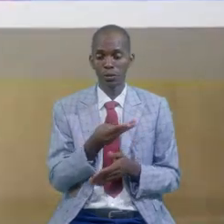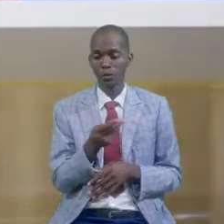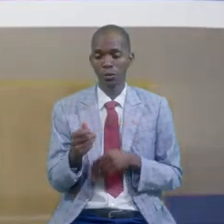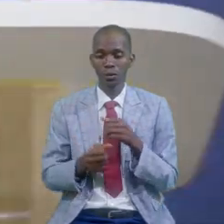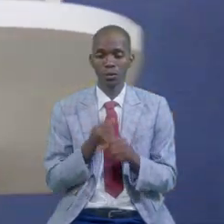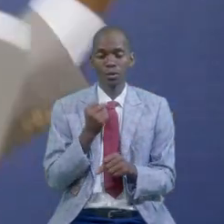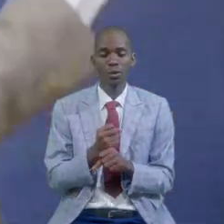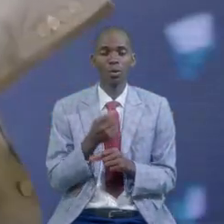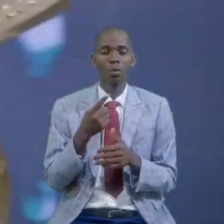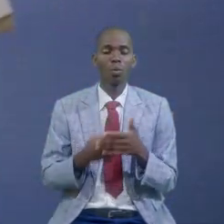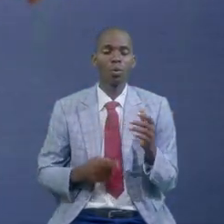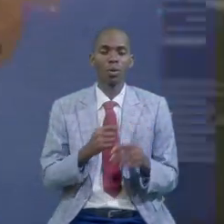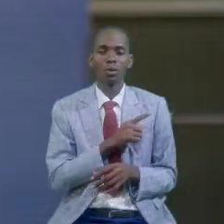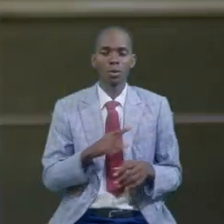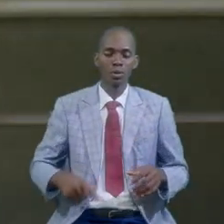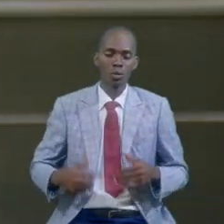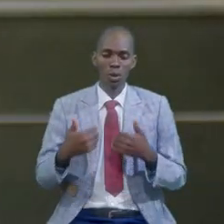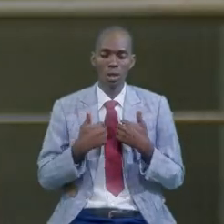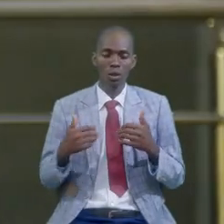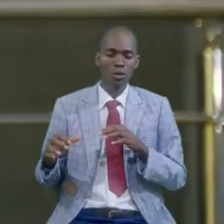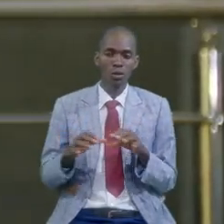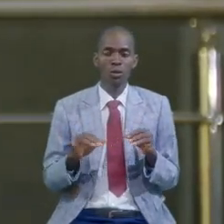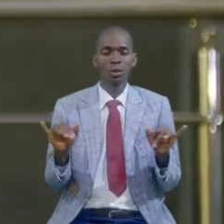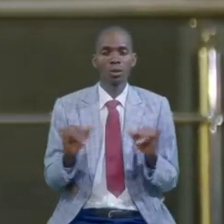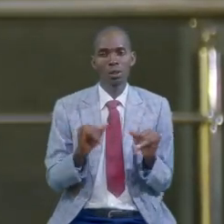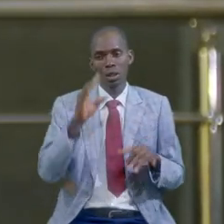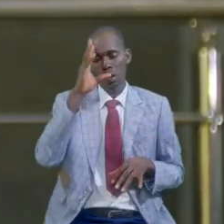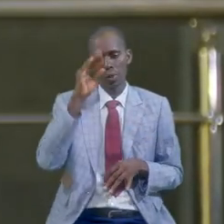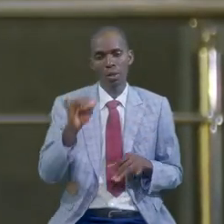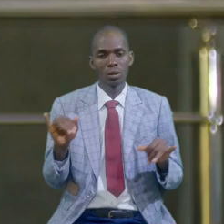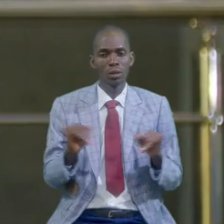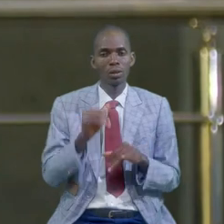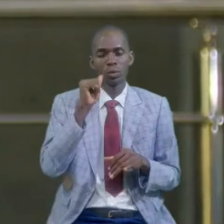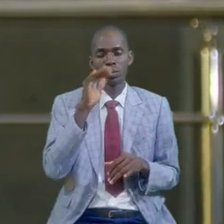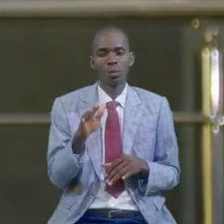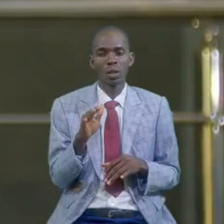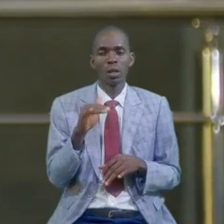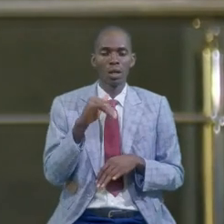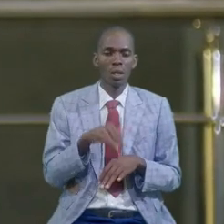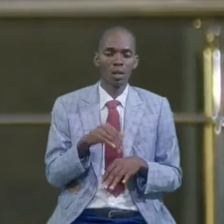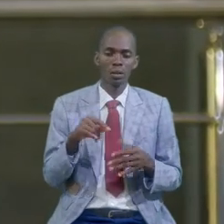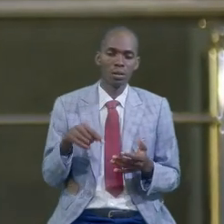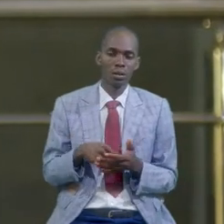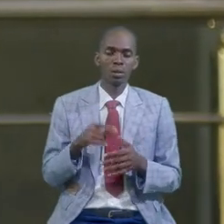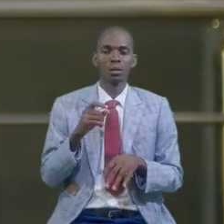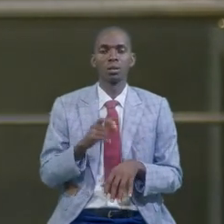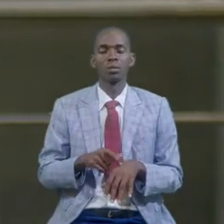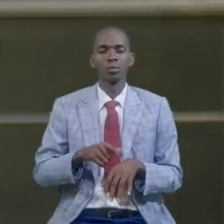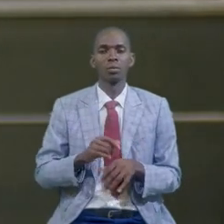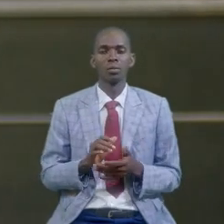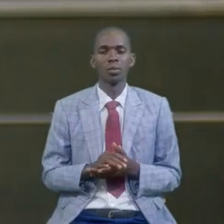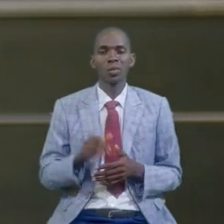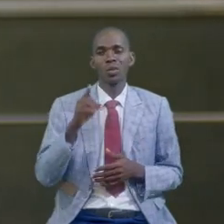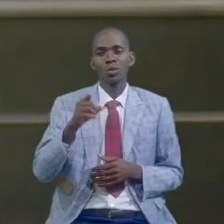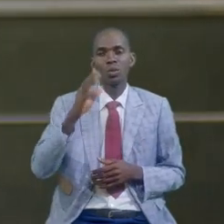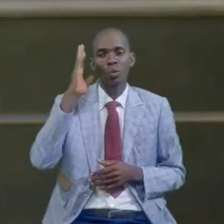has done, such a man, such a woman, at such a moment, you will not